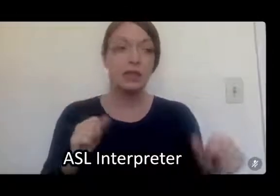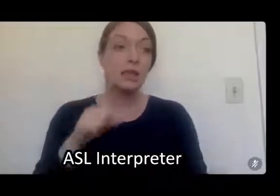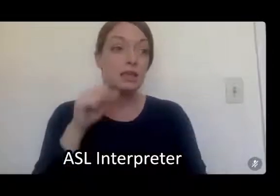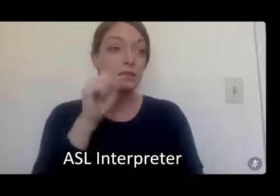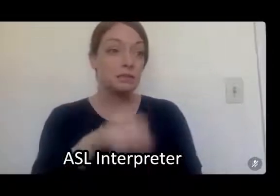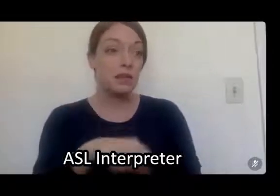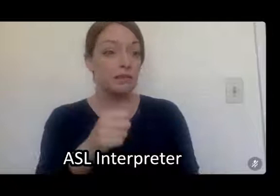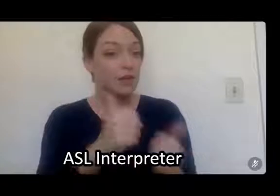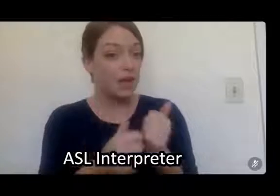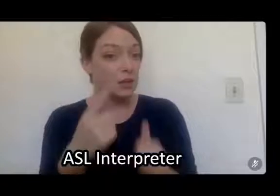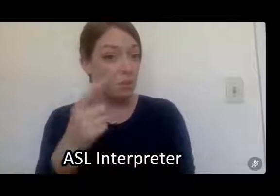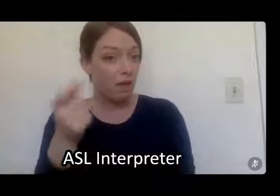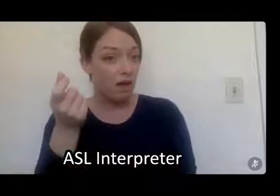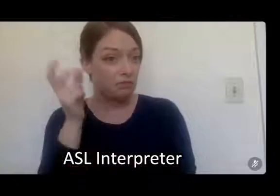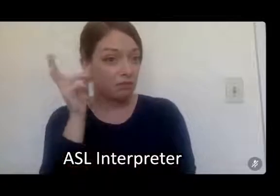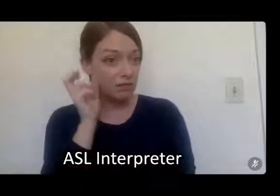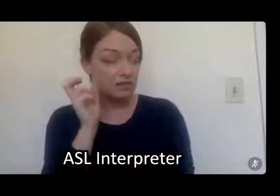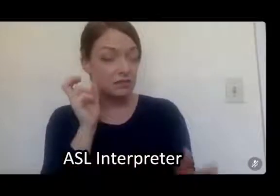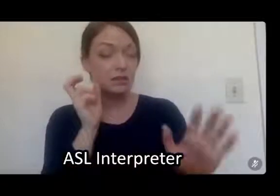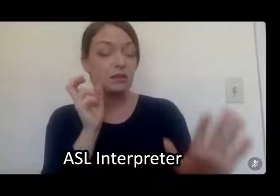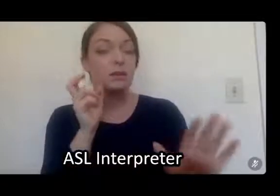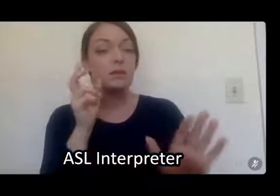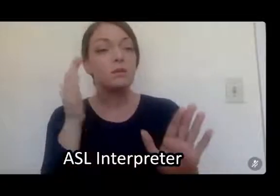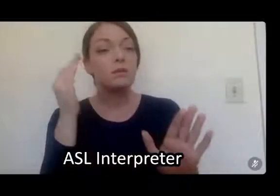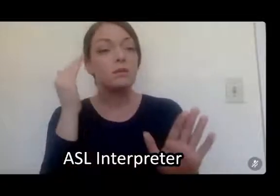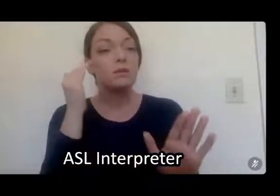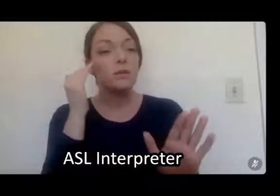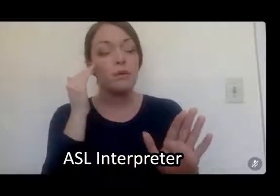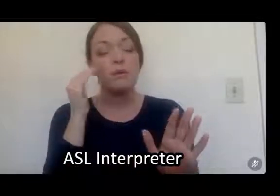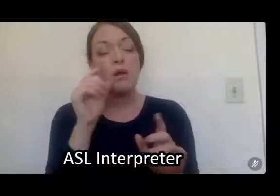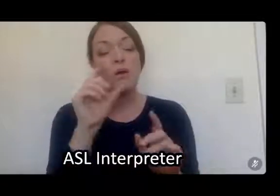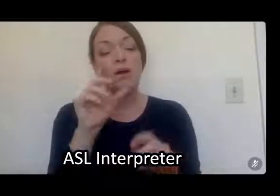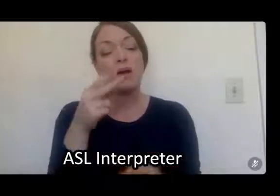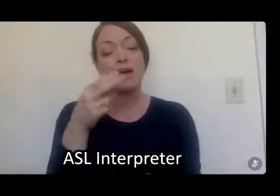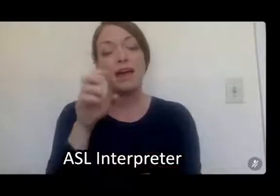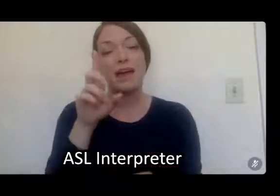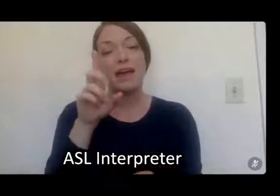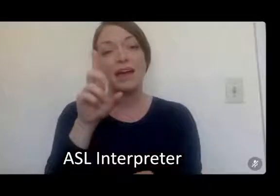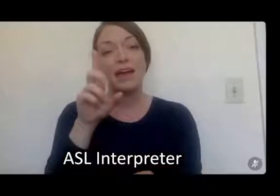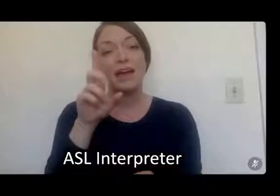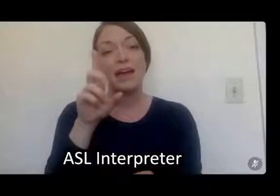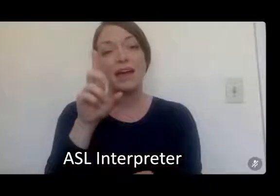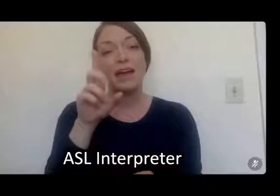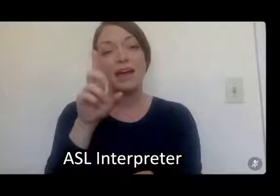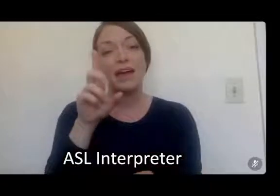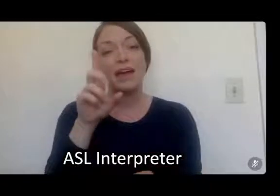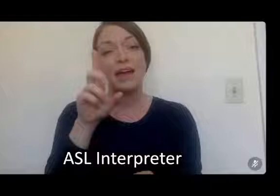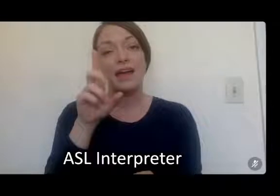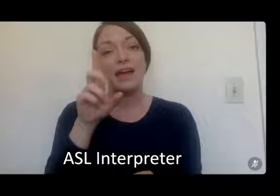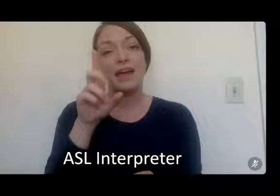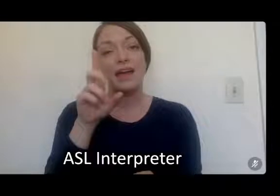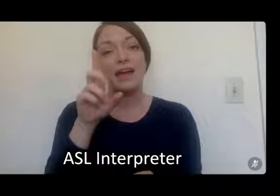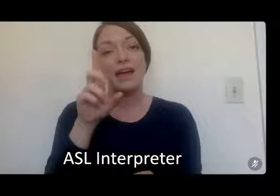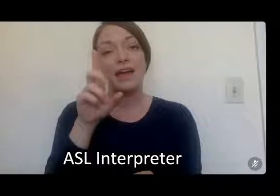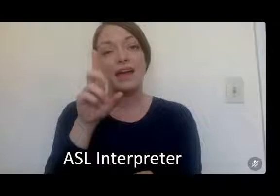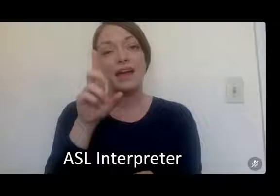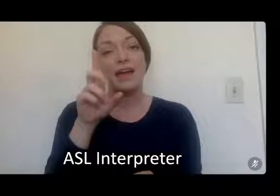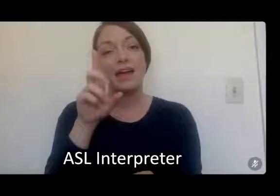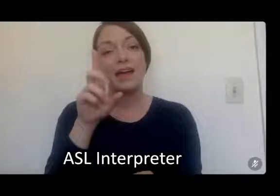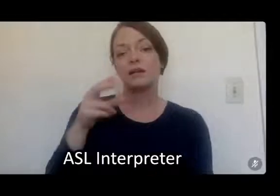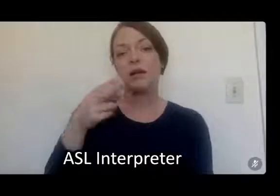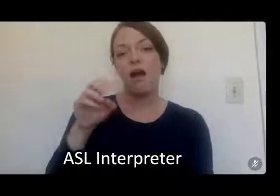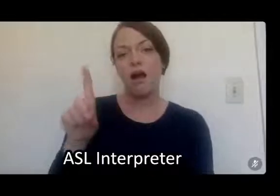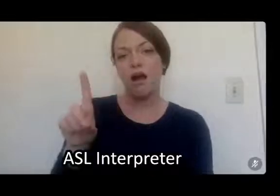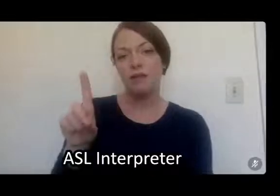anyone listening that's unsure, headings refers to a landmark in a document. So there's hotkeys with a screen